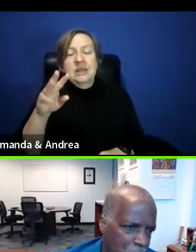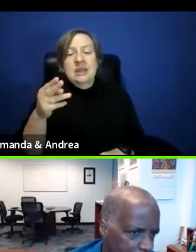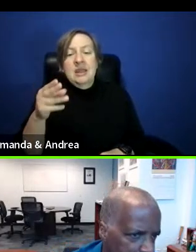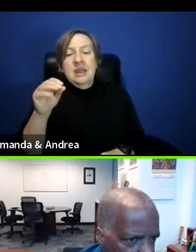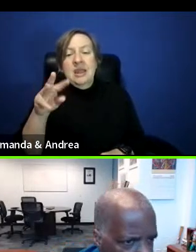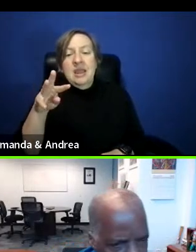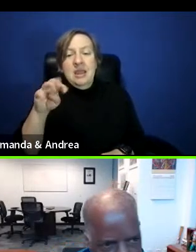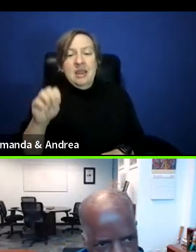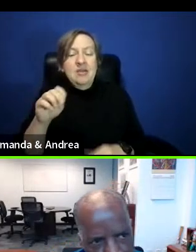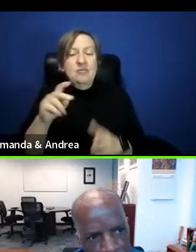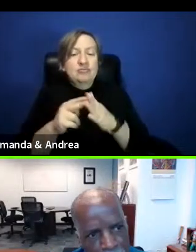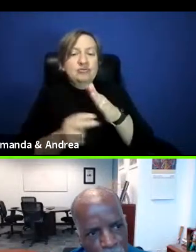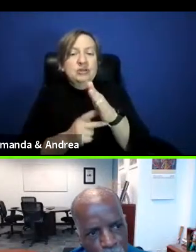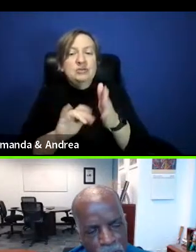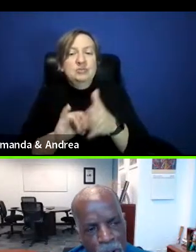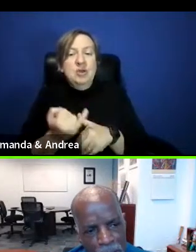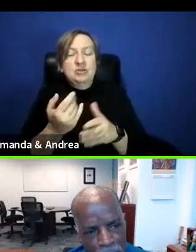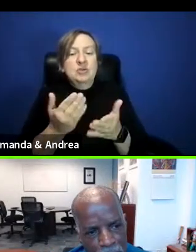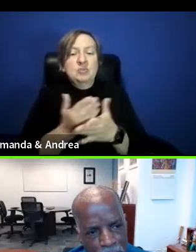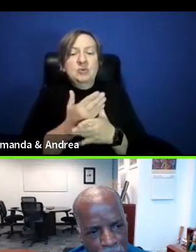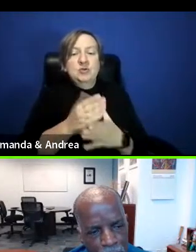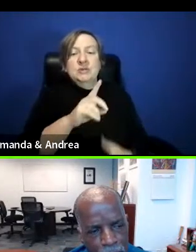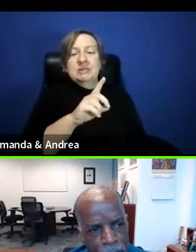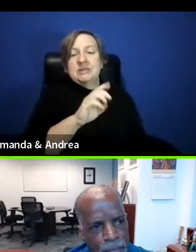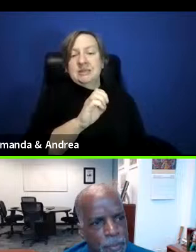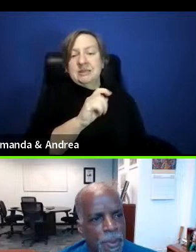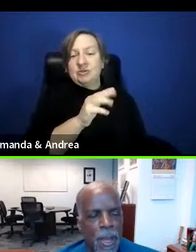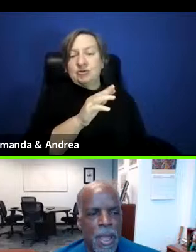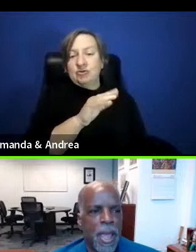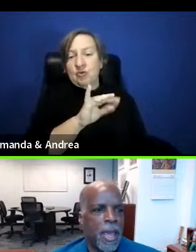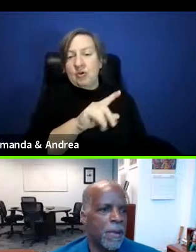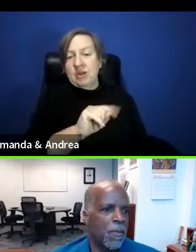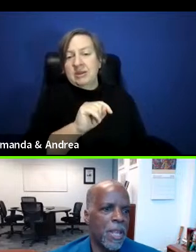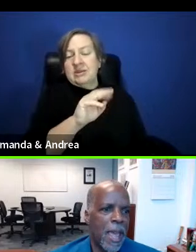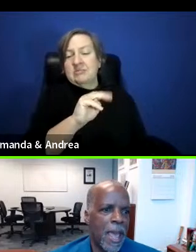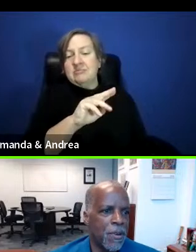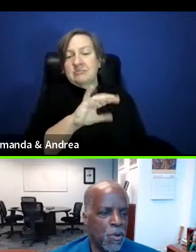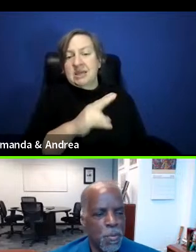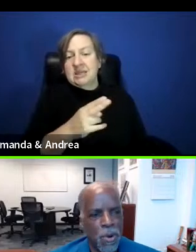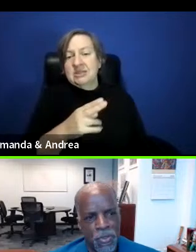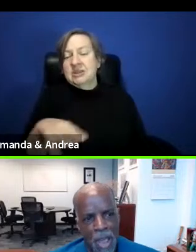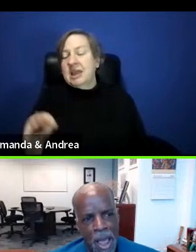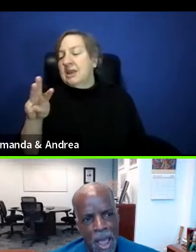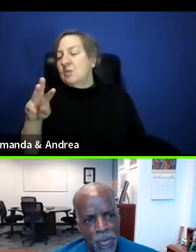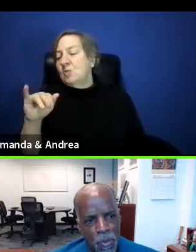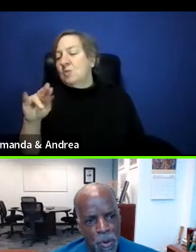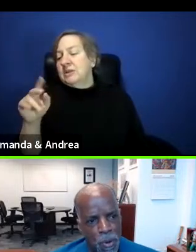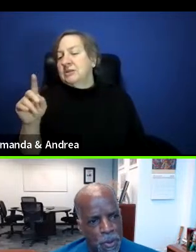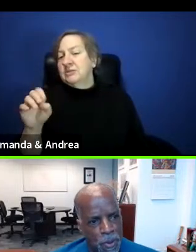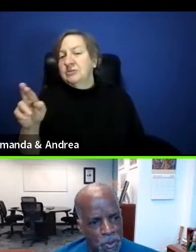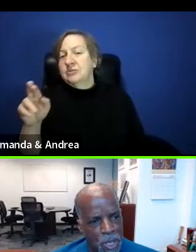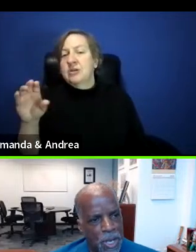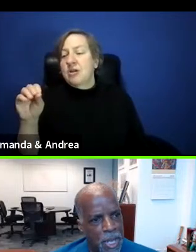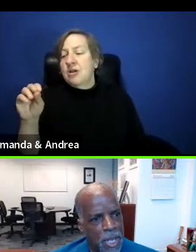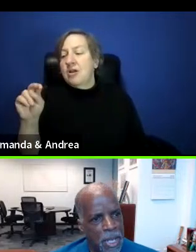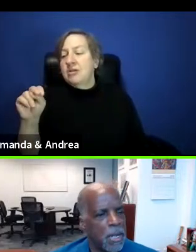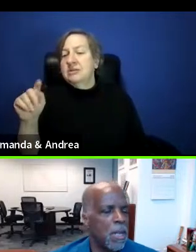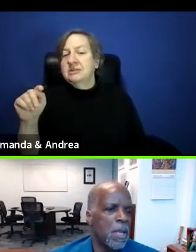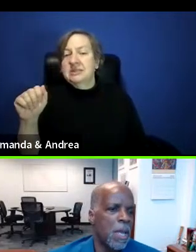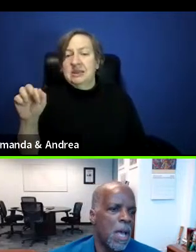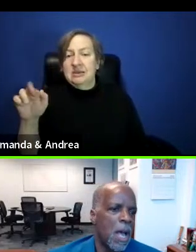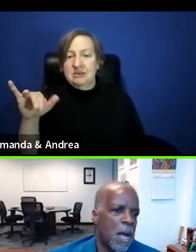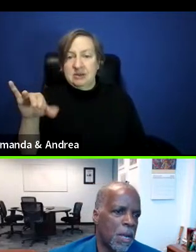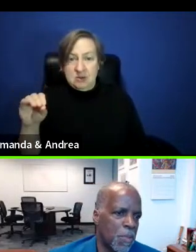Detroit, Michigan and Windsor, Ontario. And we had numerous times where we would sit